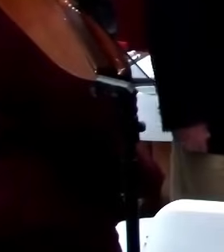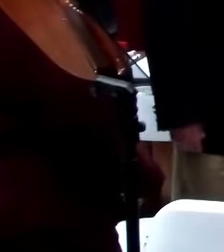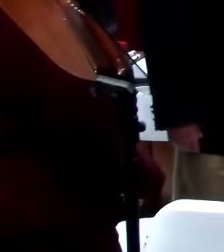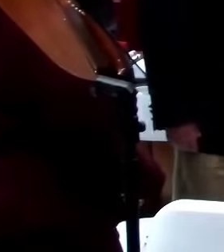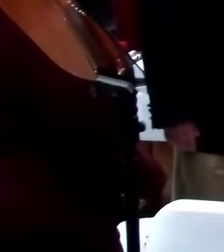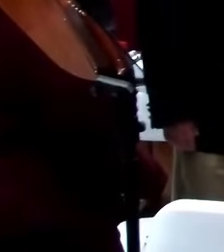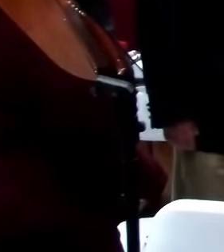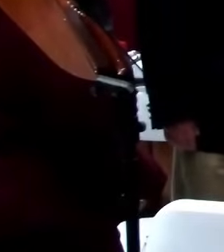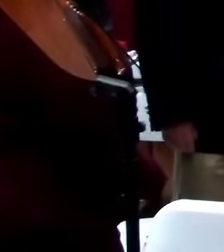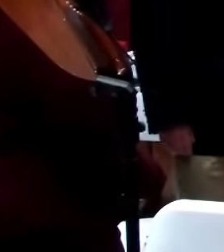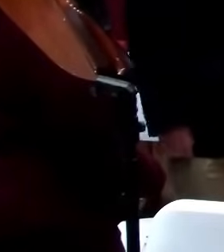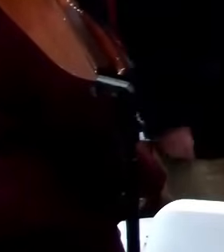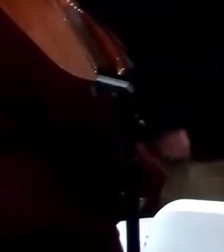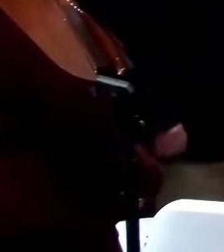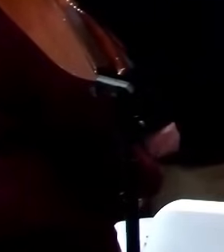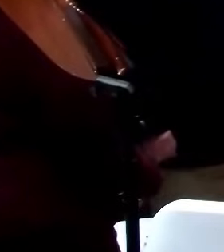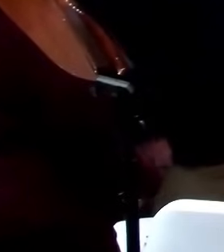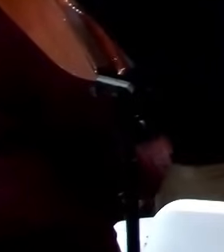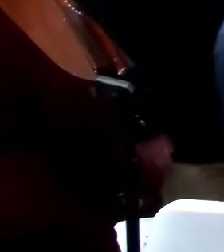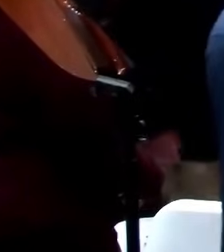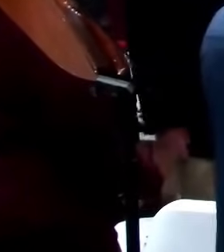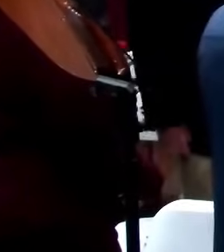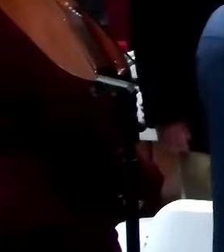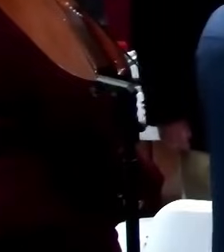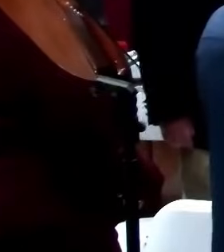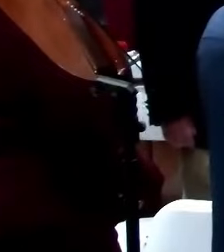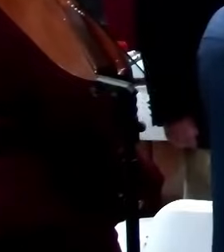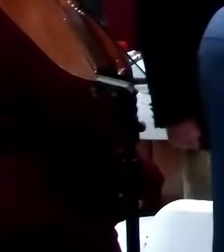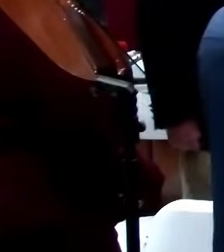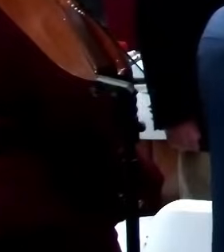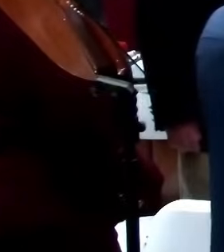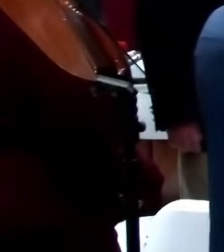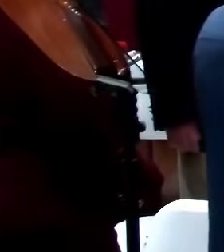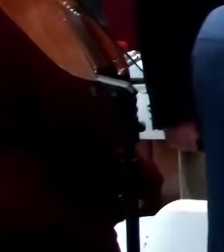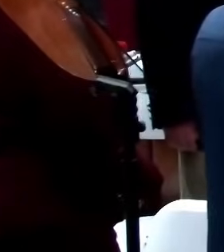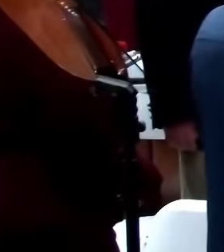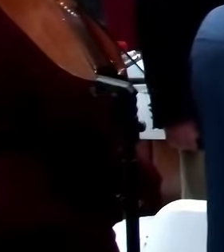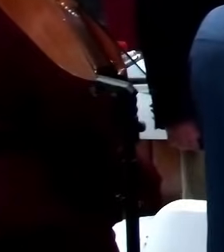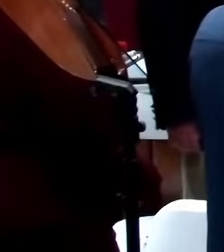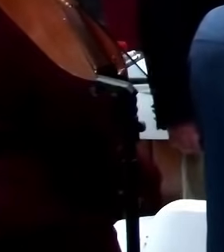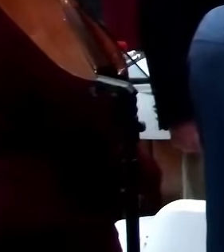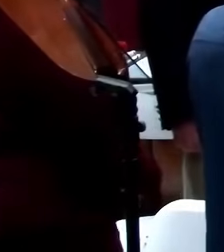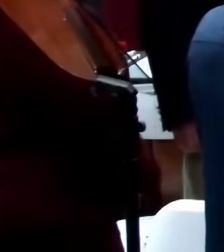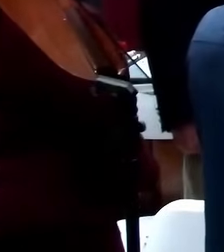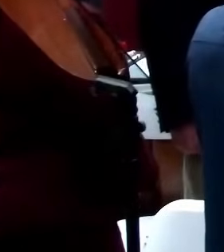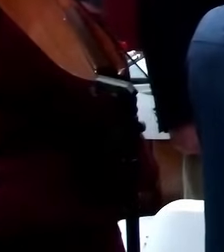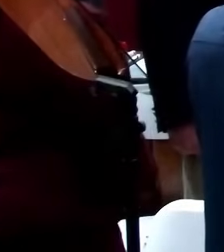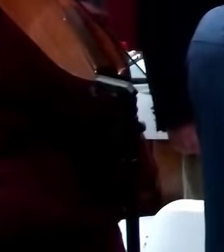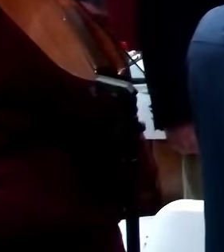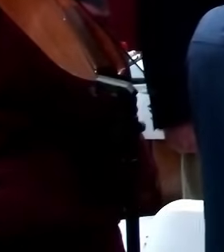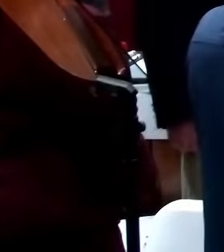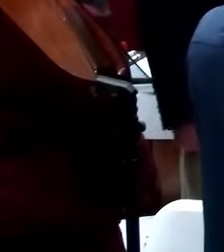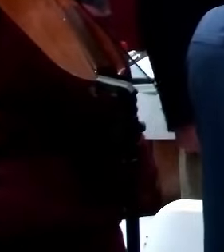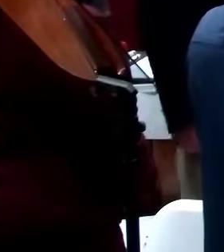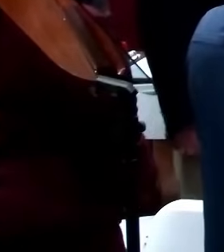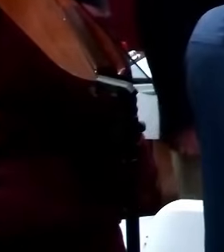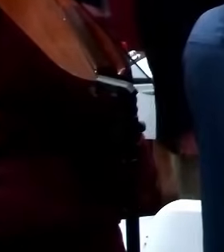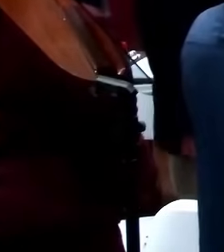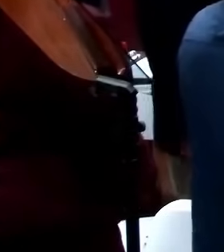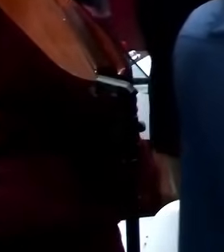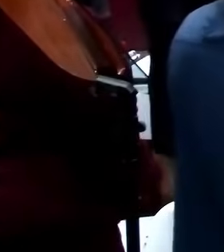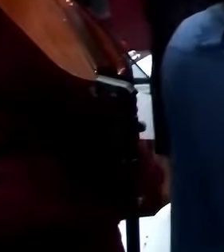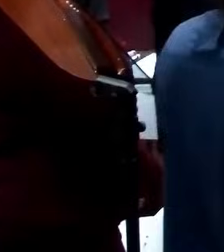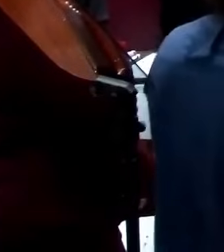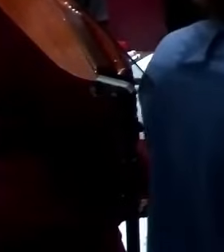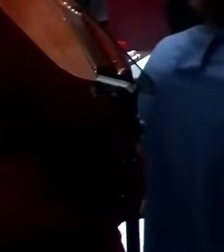we'll have our colleagues divide. They just have fun for a while. We'll let them. It's like herding cats.